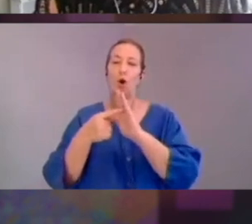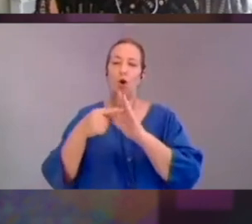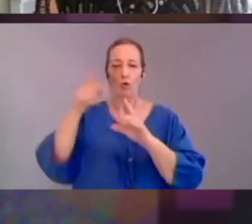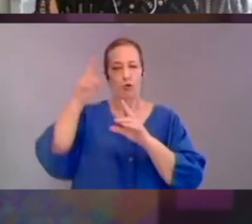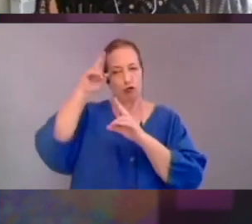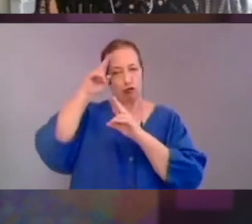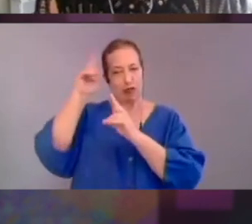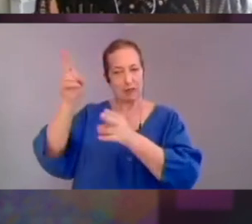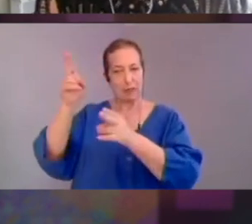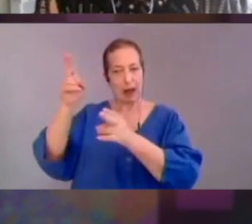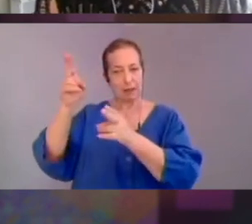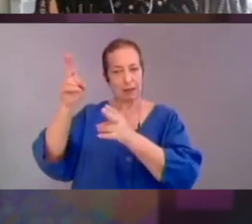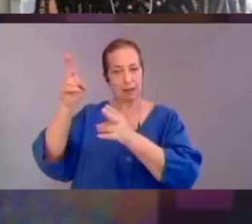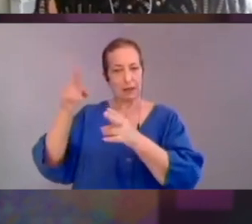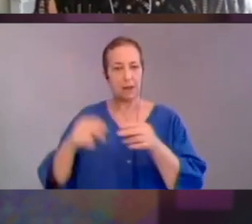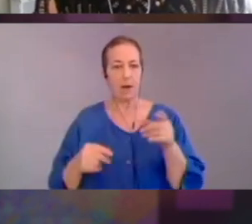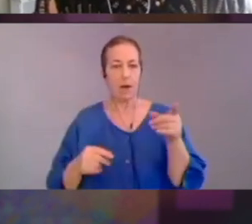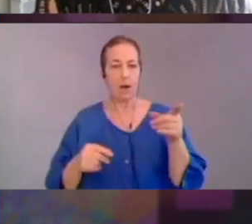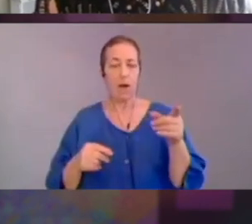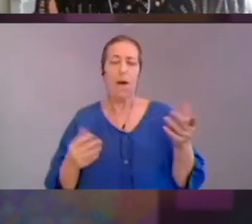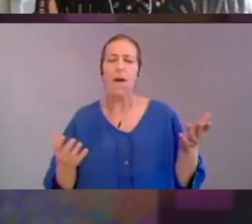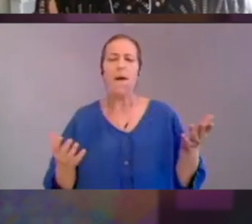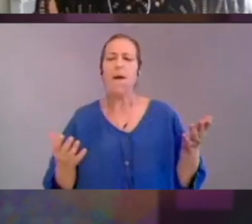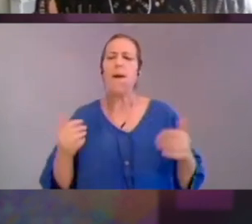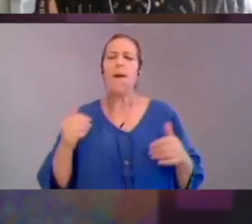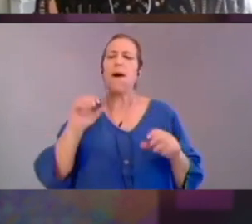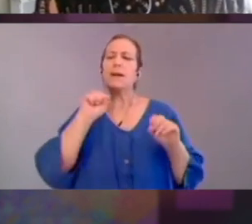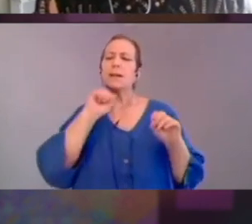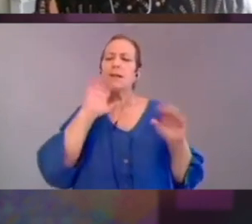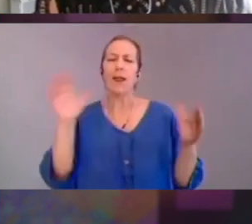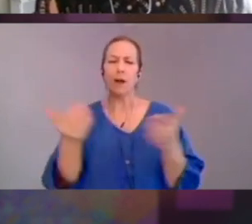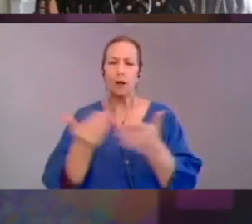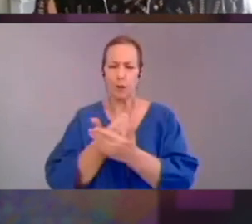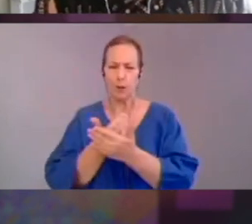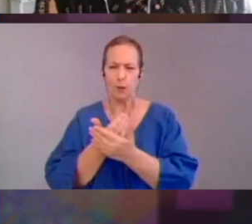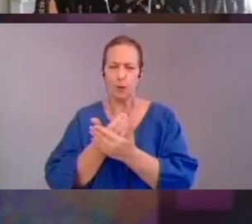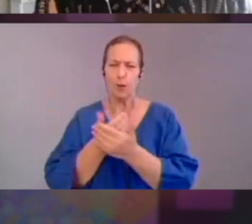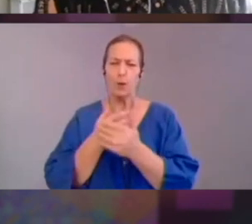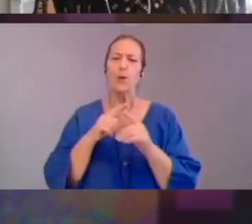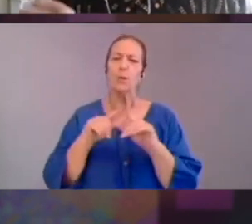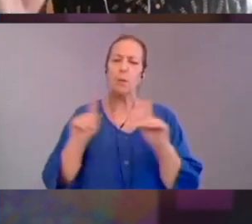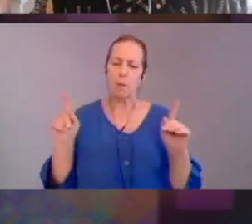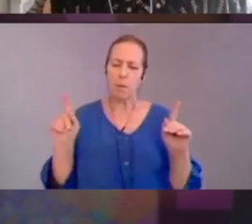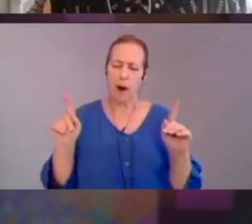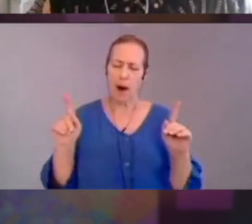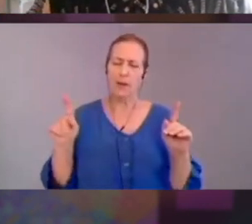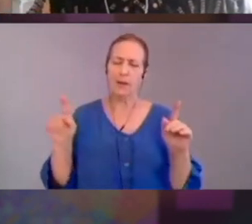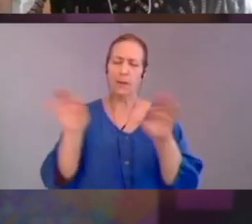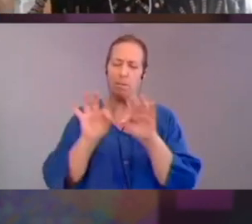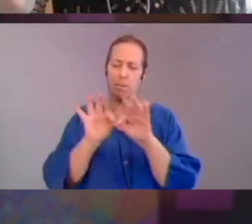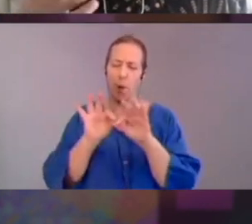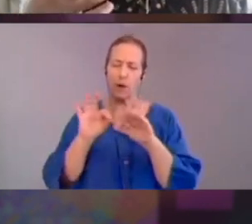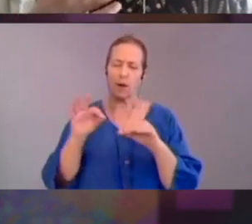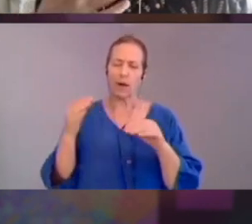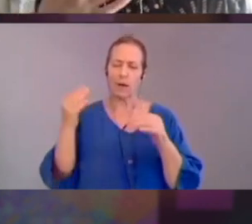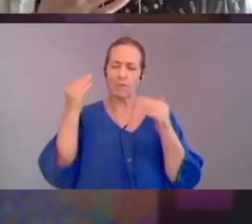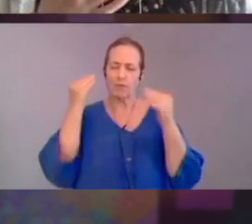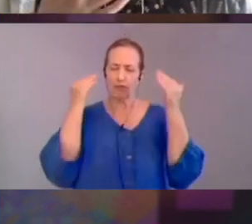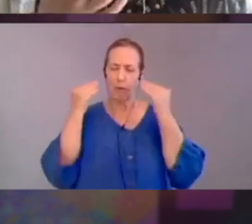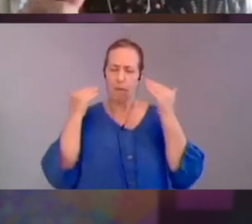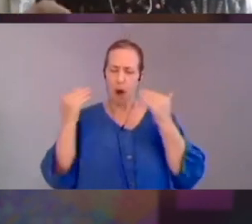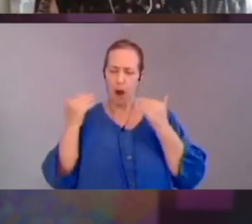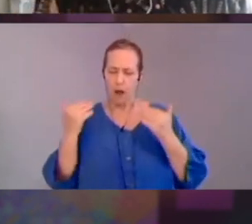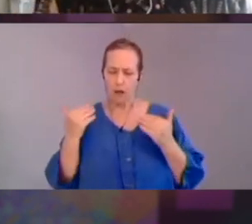Again, not groundbreaking, but warm welcome reminders. Observe the actions of the people who are part of